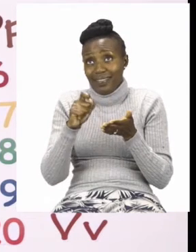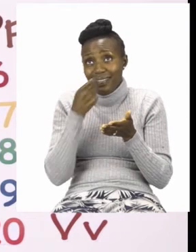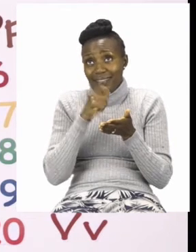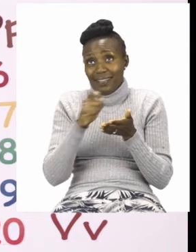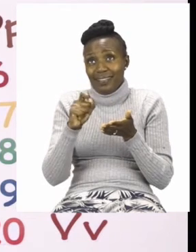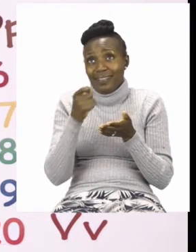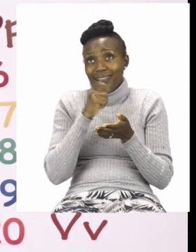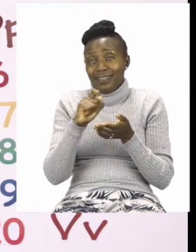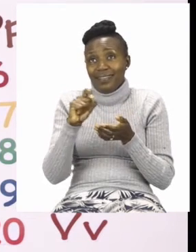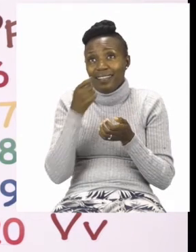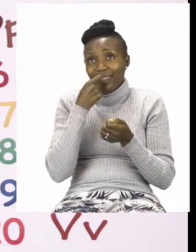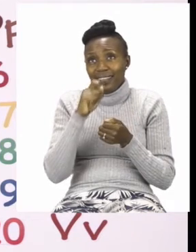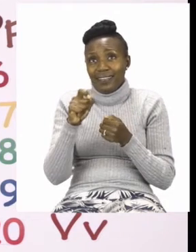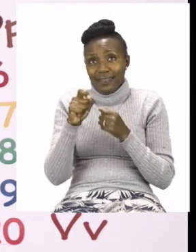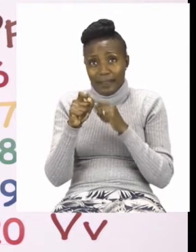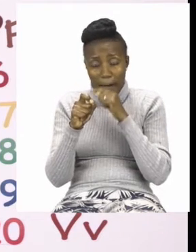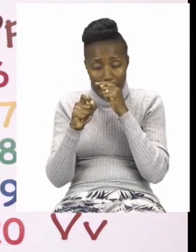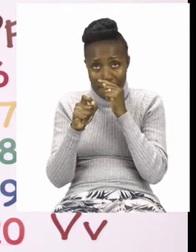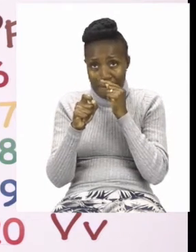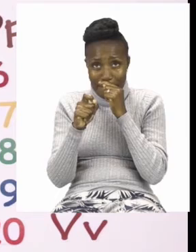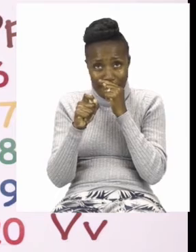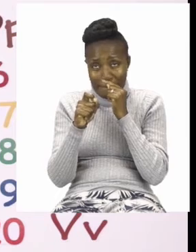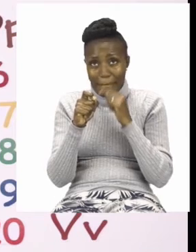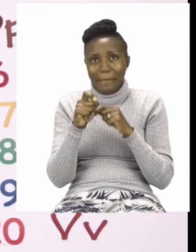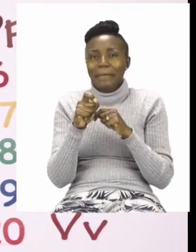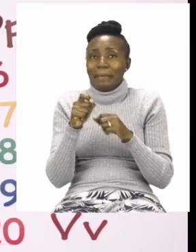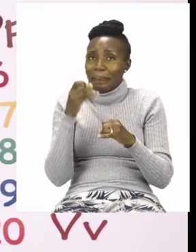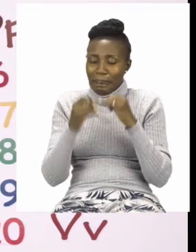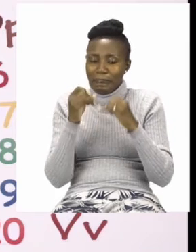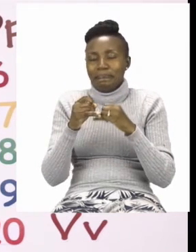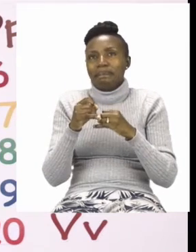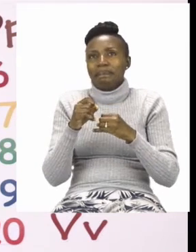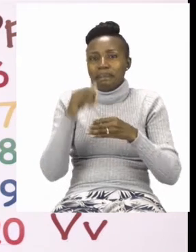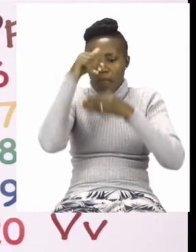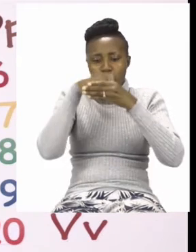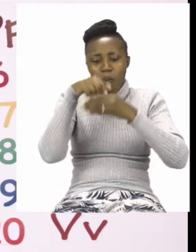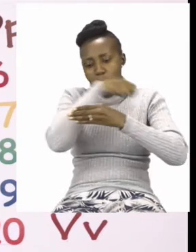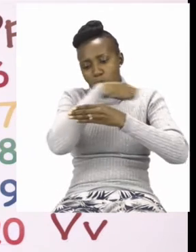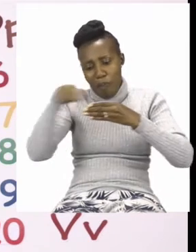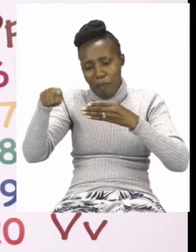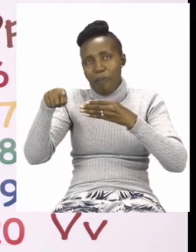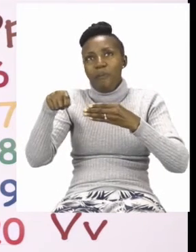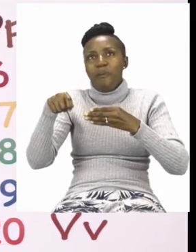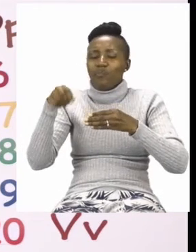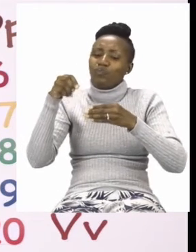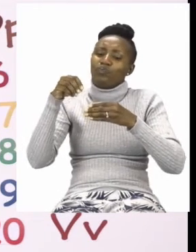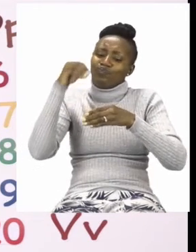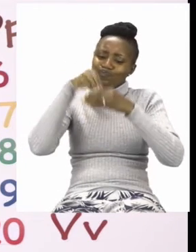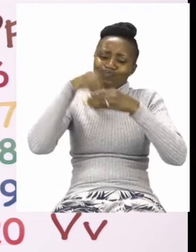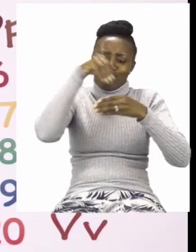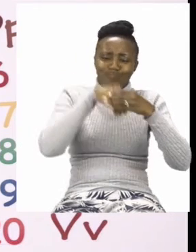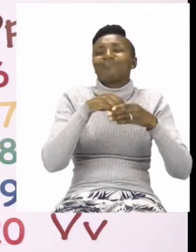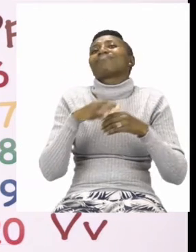pencil, what we use to write. And then lastly, we have our pencil